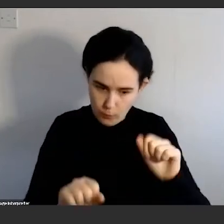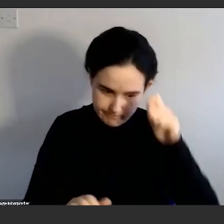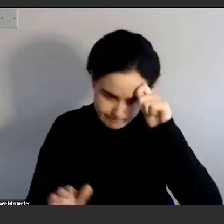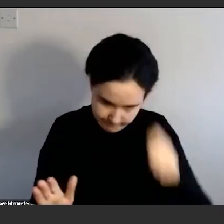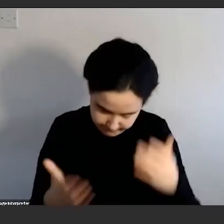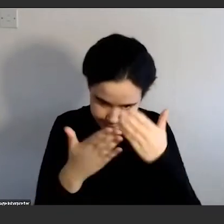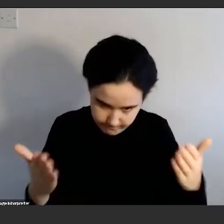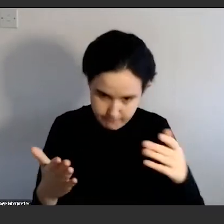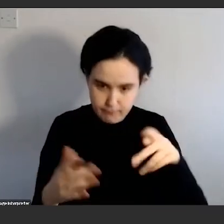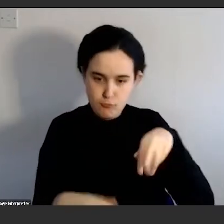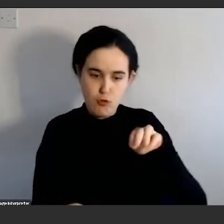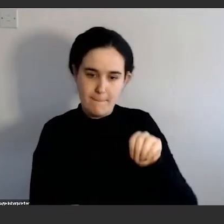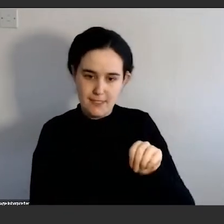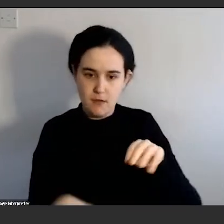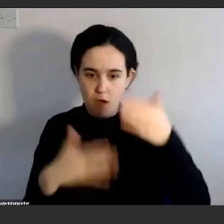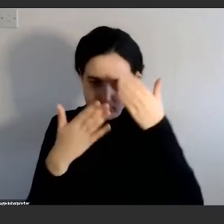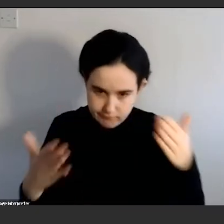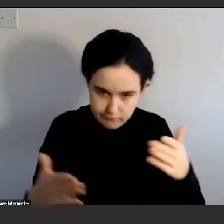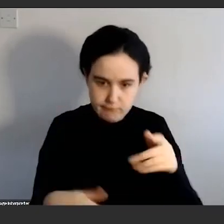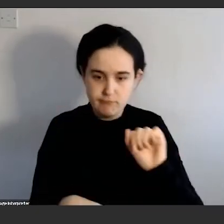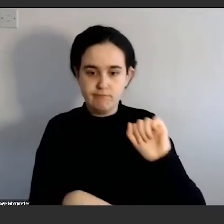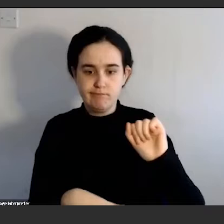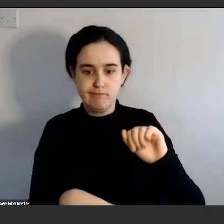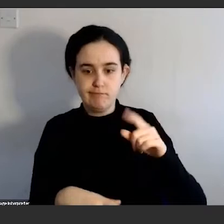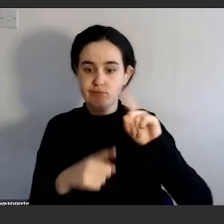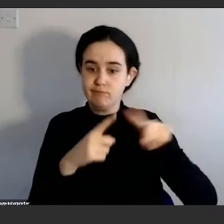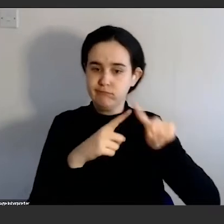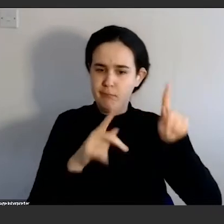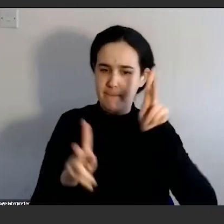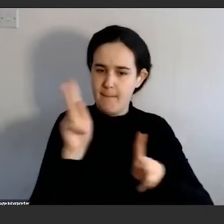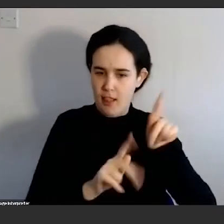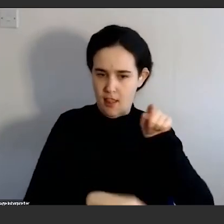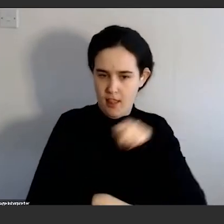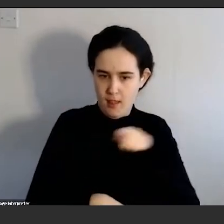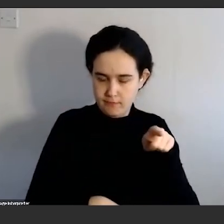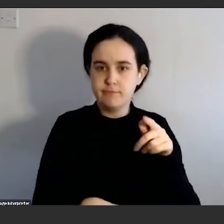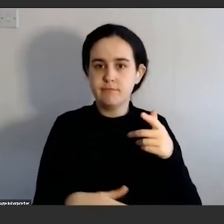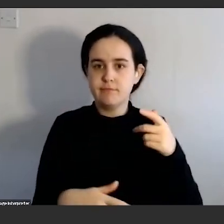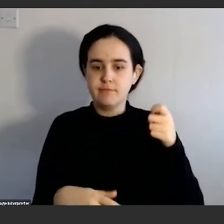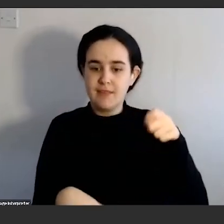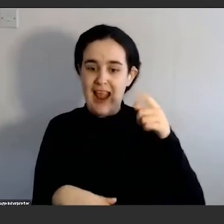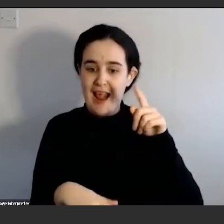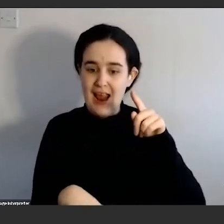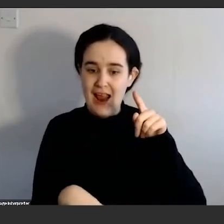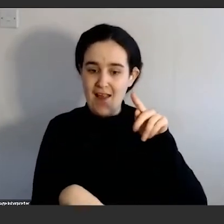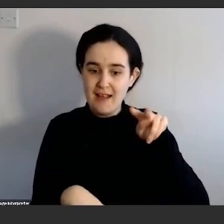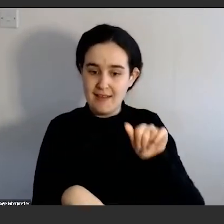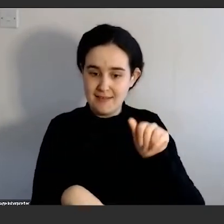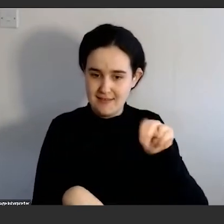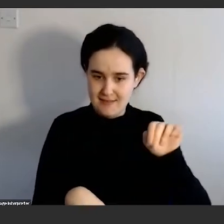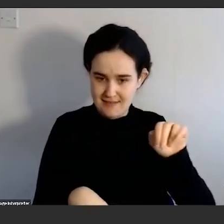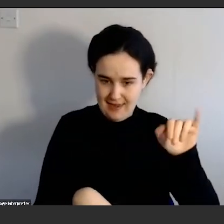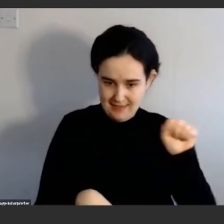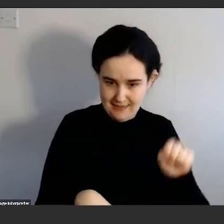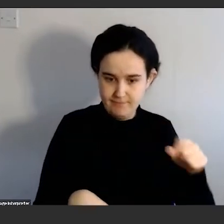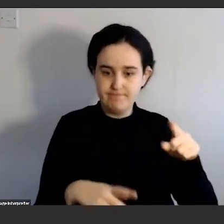Kwaku Ajaman Manu, Your Excellency, Nitsan Horowitz,